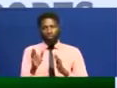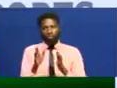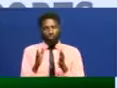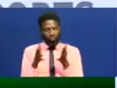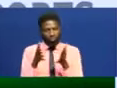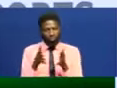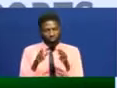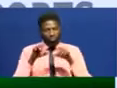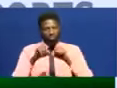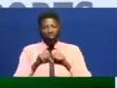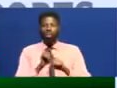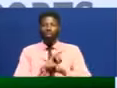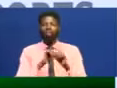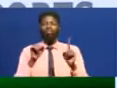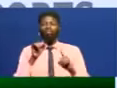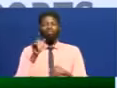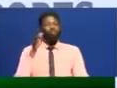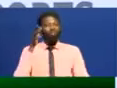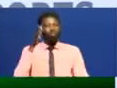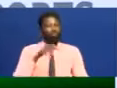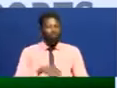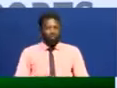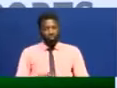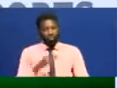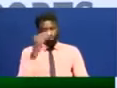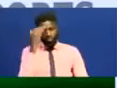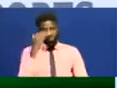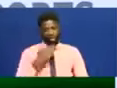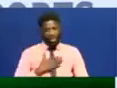tomorrow. And as we do that, you know the mantra: